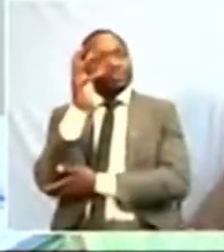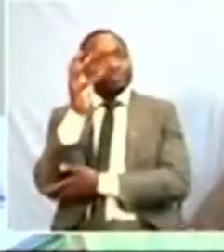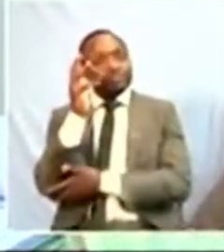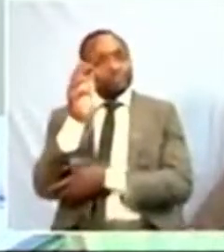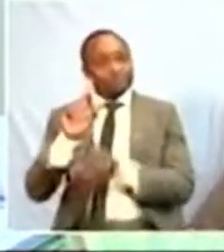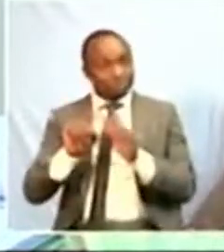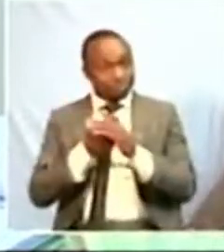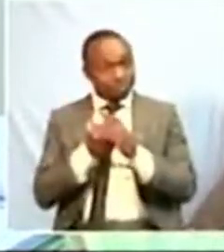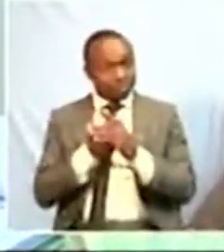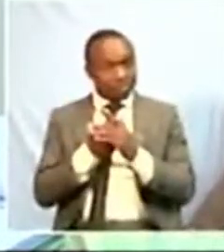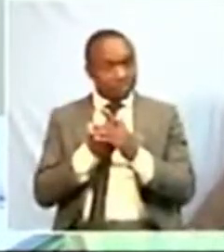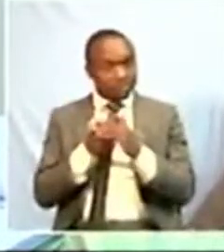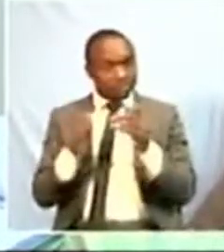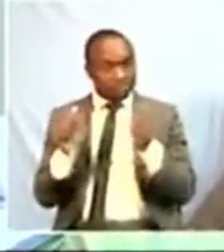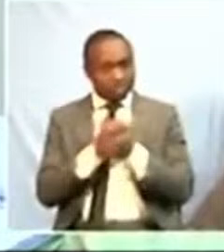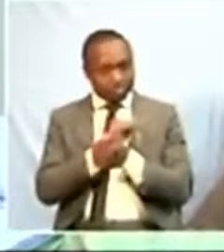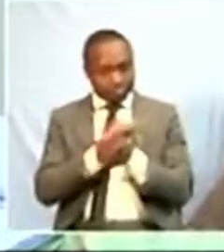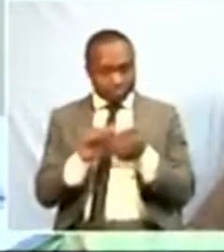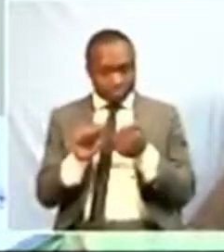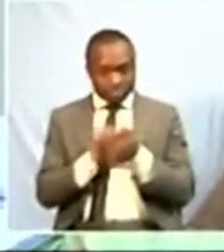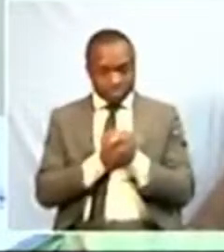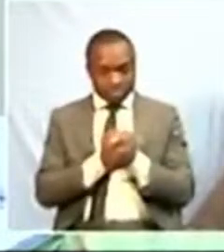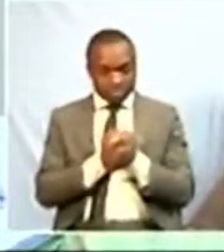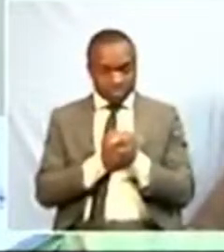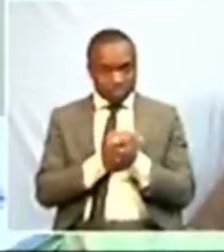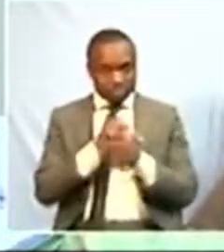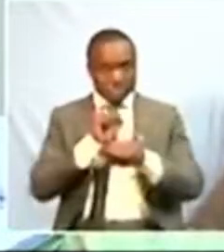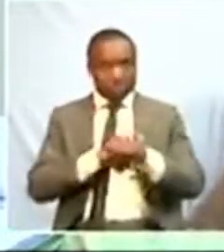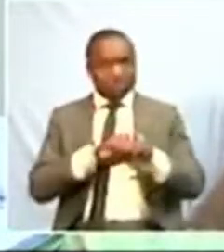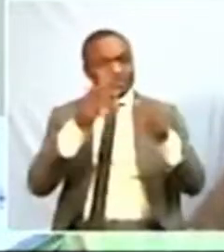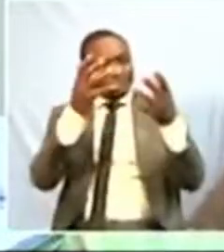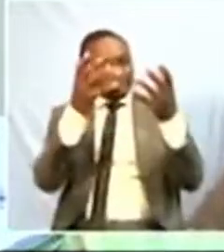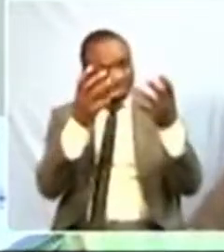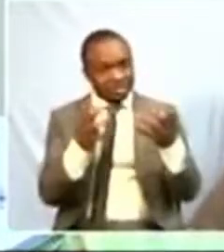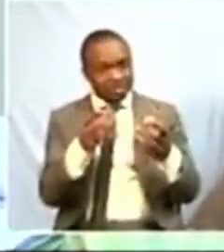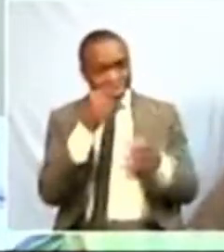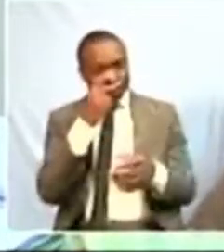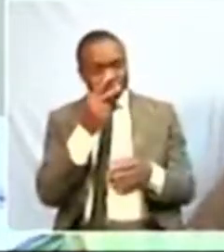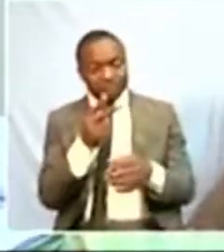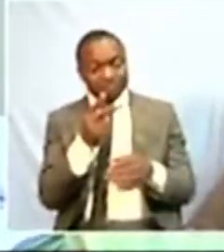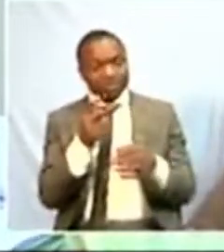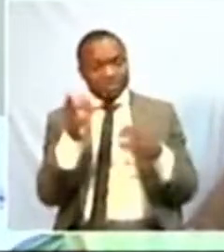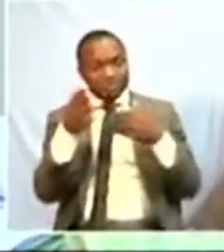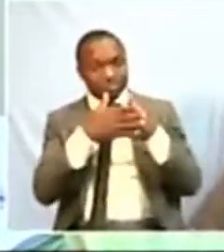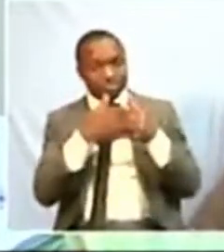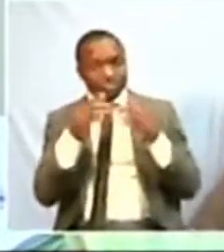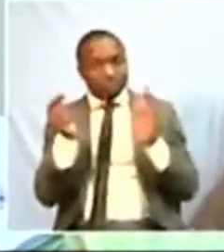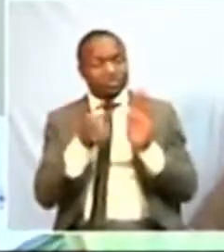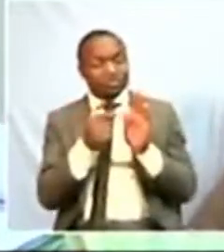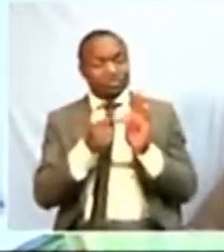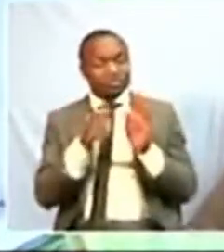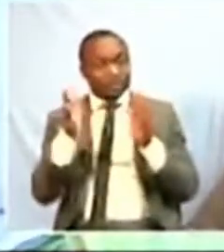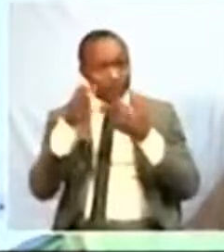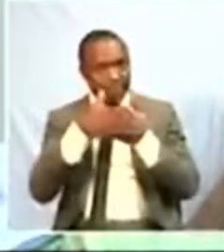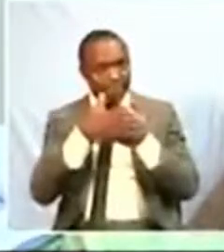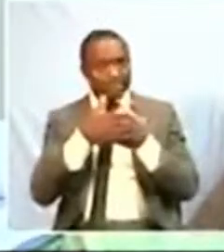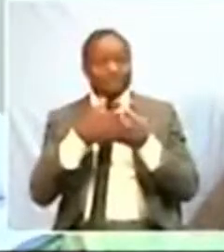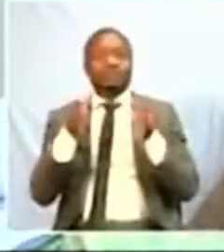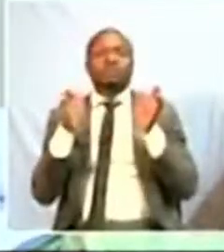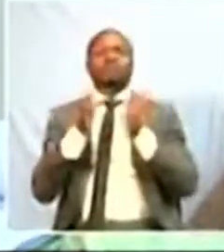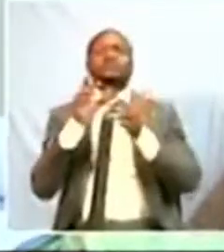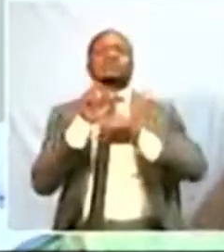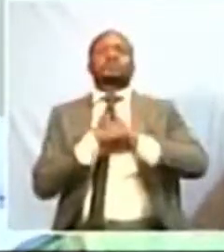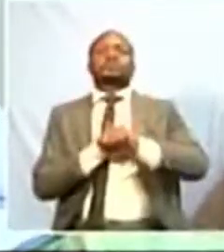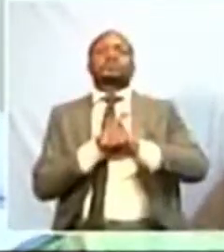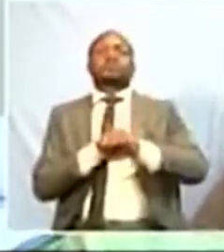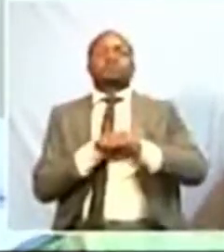start warping the moment it dries. And I've seen a door, is it here? There is a door that within a short period,